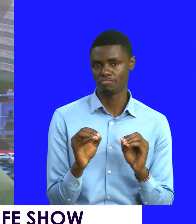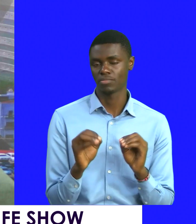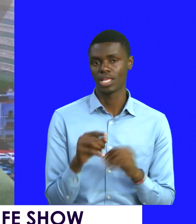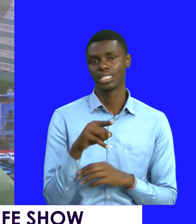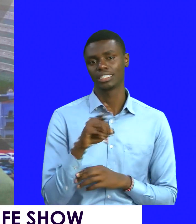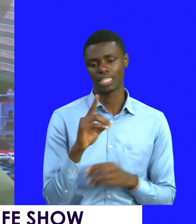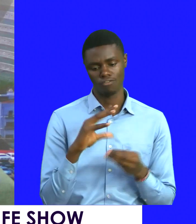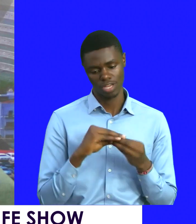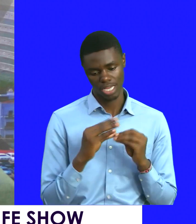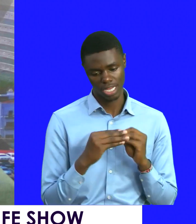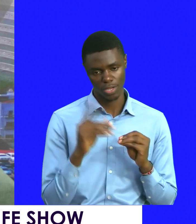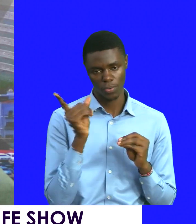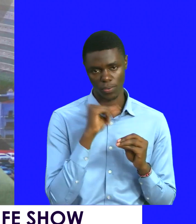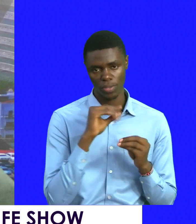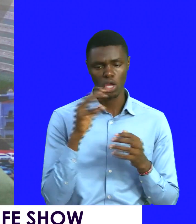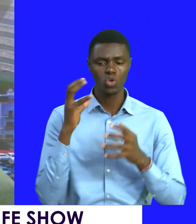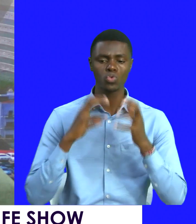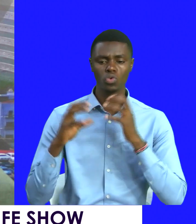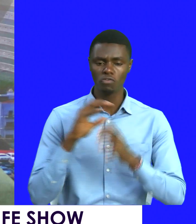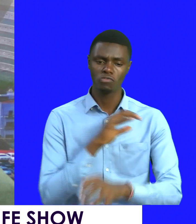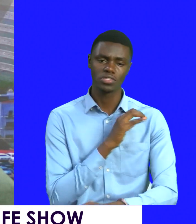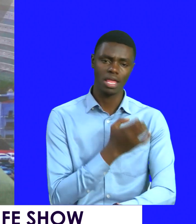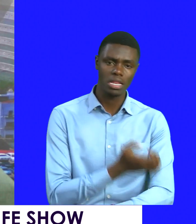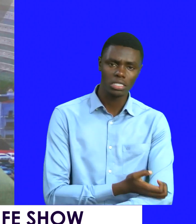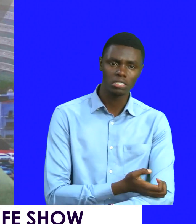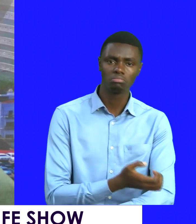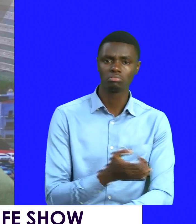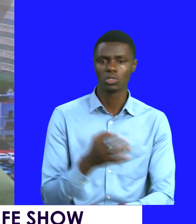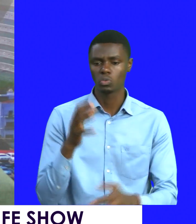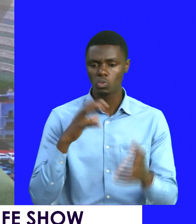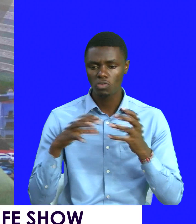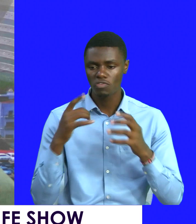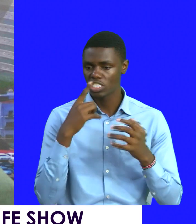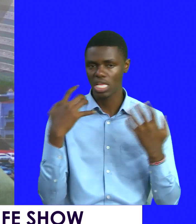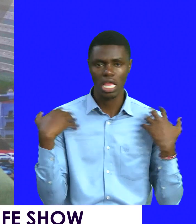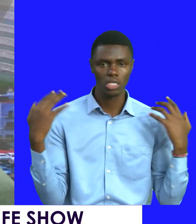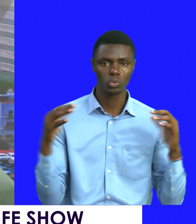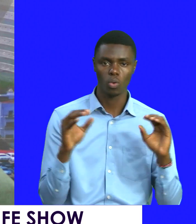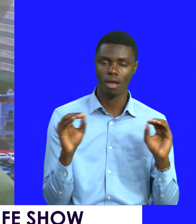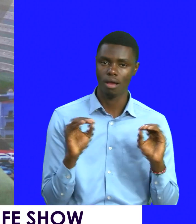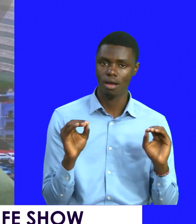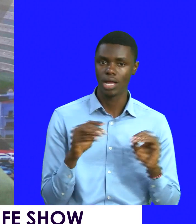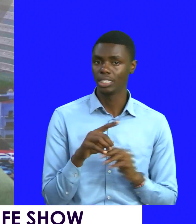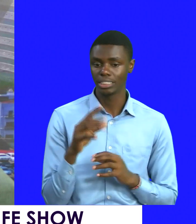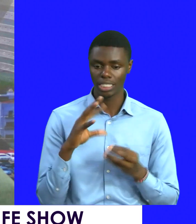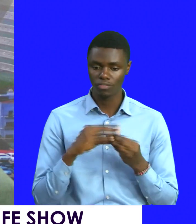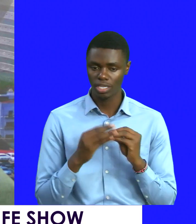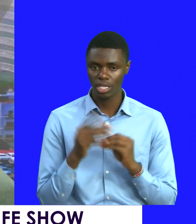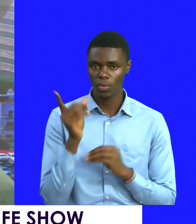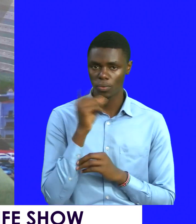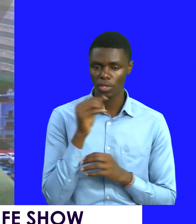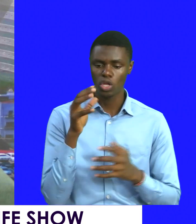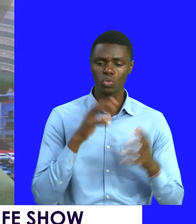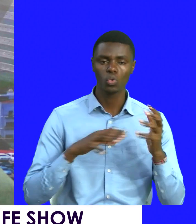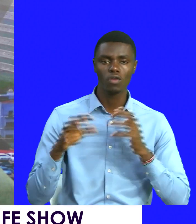You are created not to confuse energy, not to confuse angels. You are formed not to confuse the